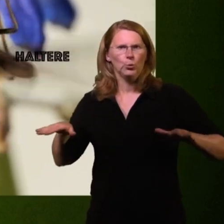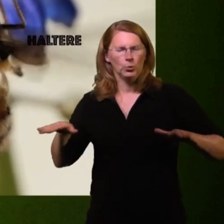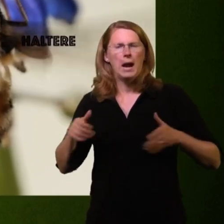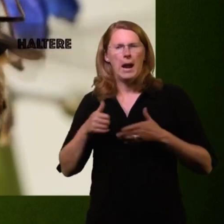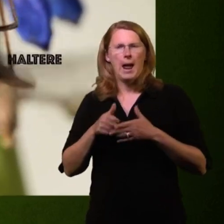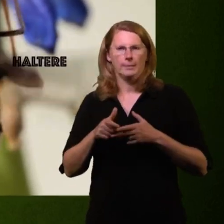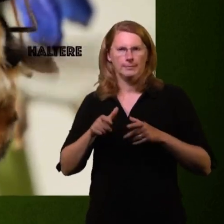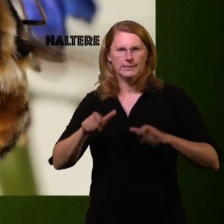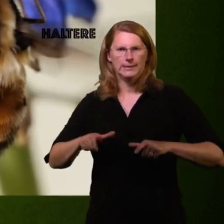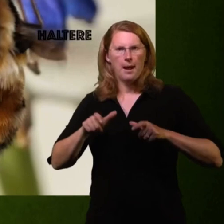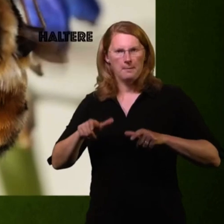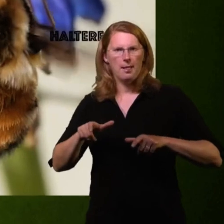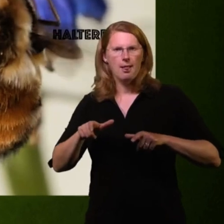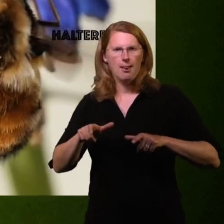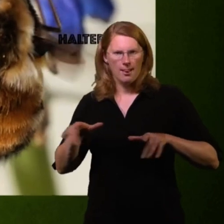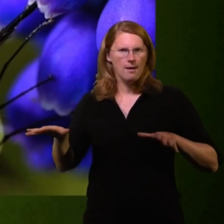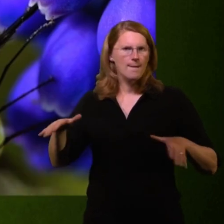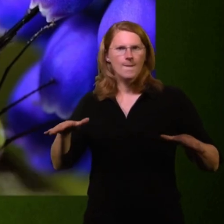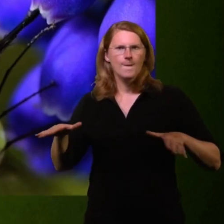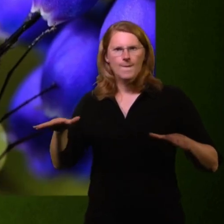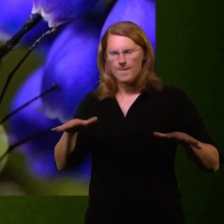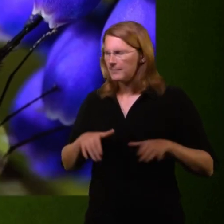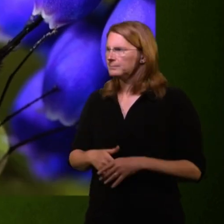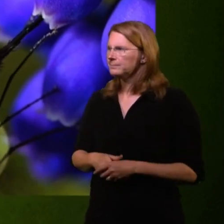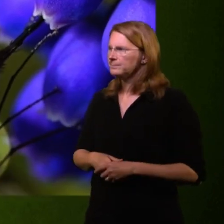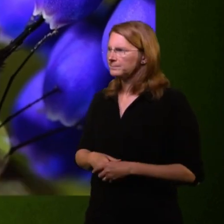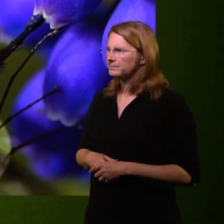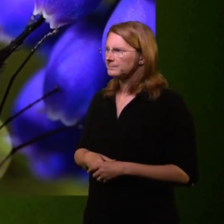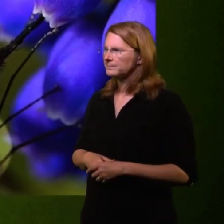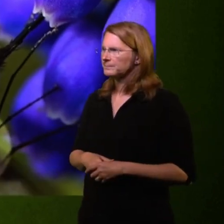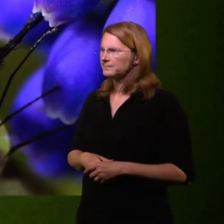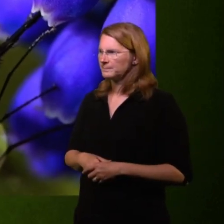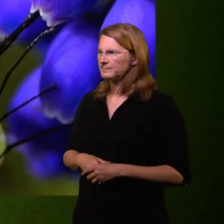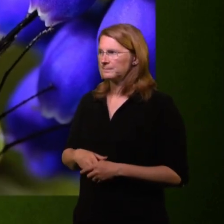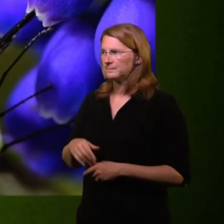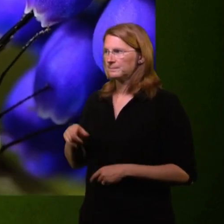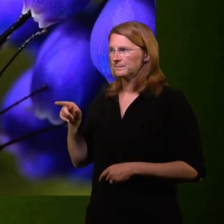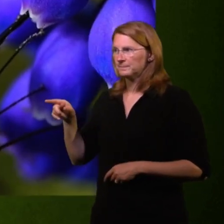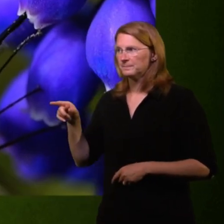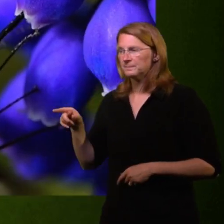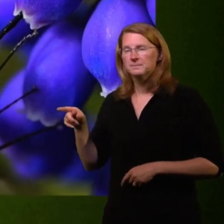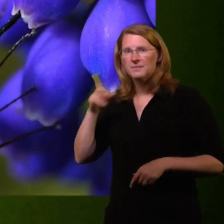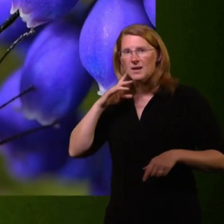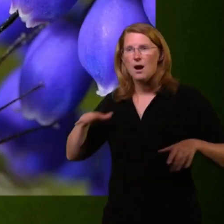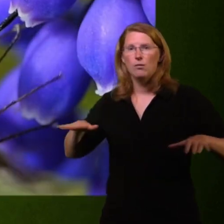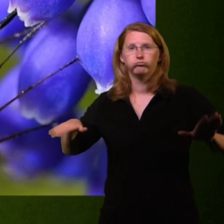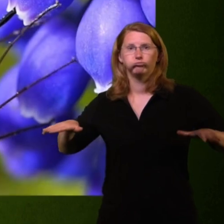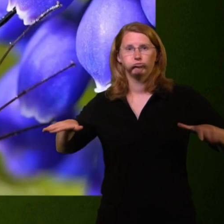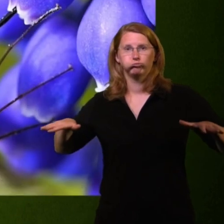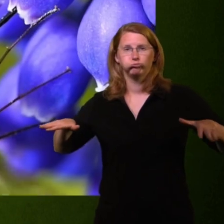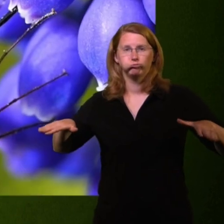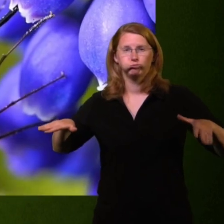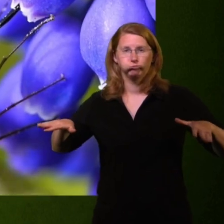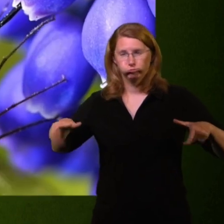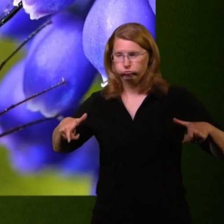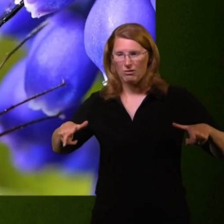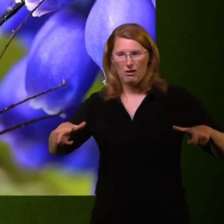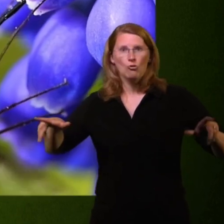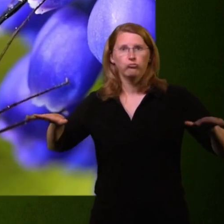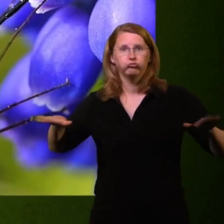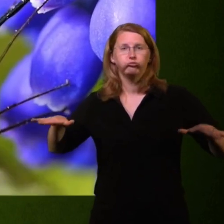that act as stabilizers. They help it to precisely hover, while a long, extendable